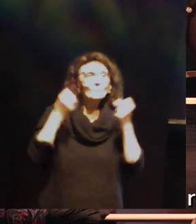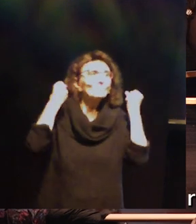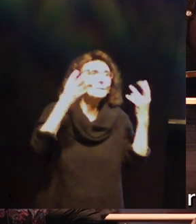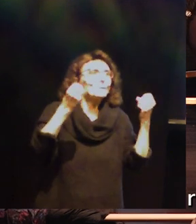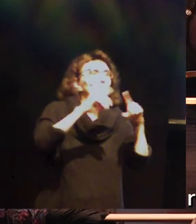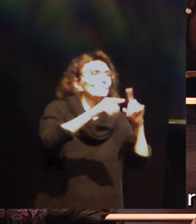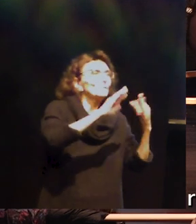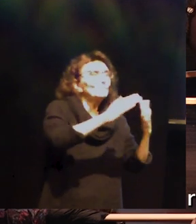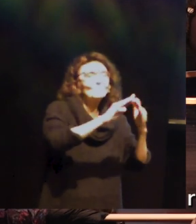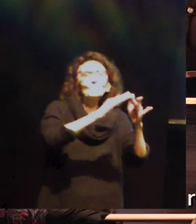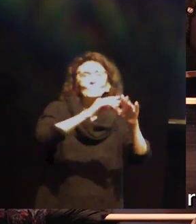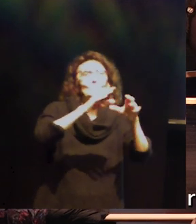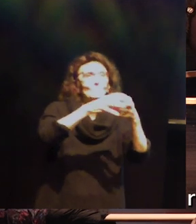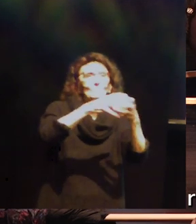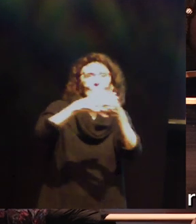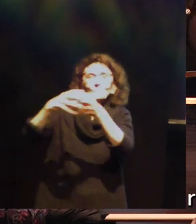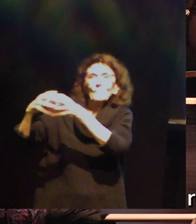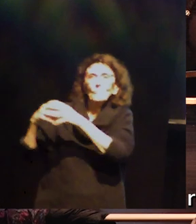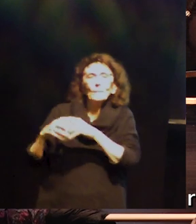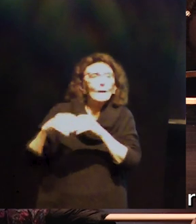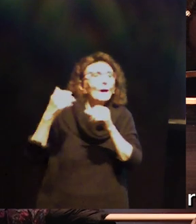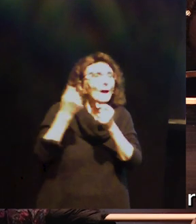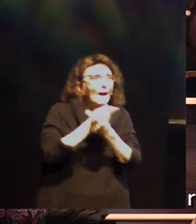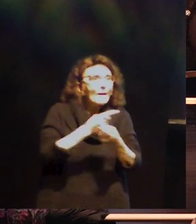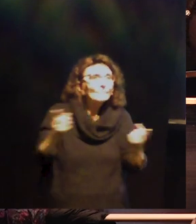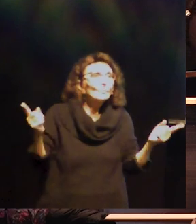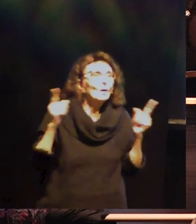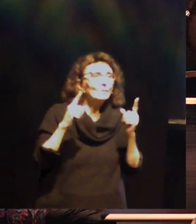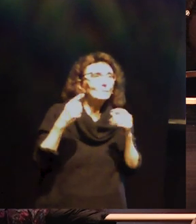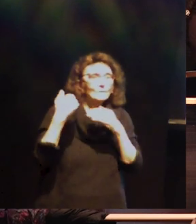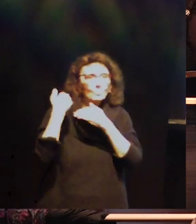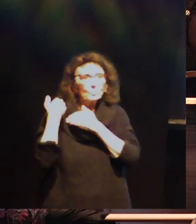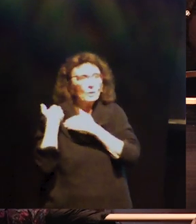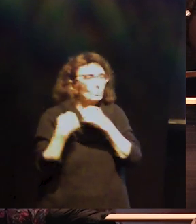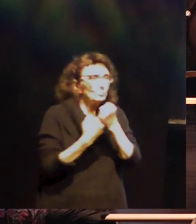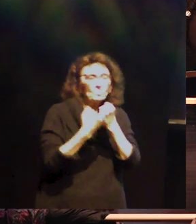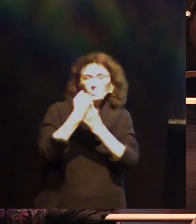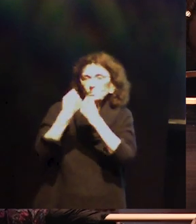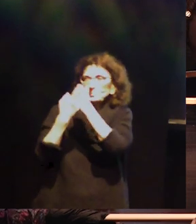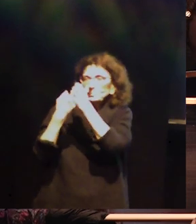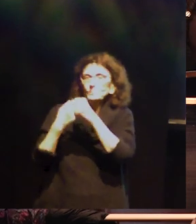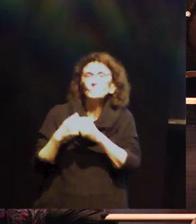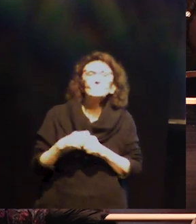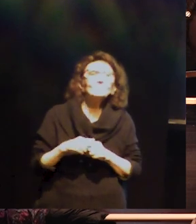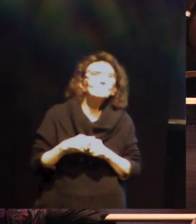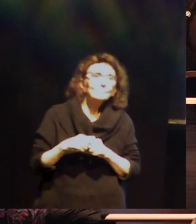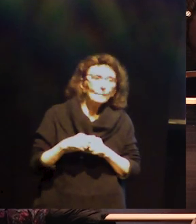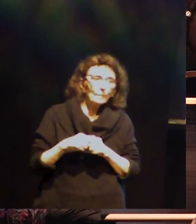And it's like everybody's responsible for making their community and, you know, and